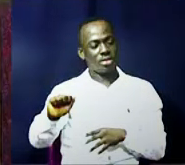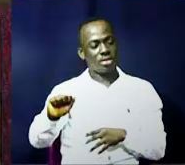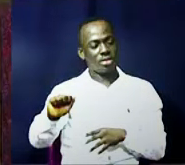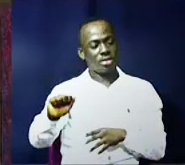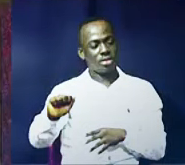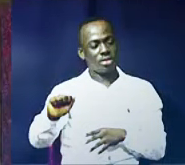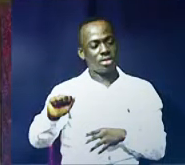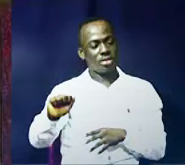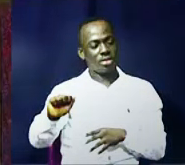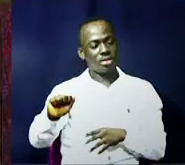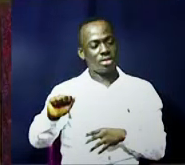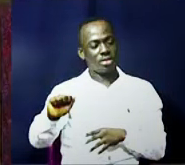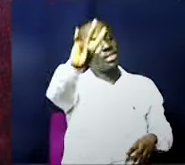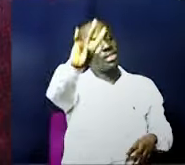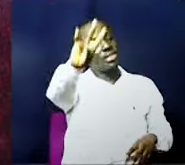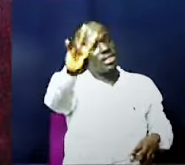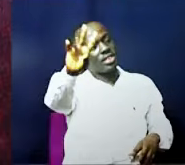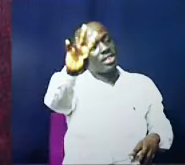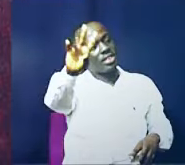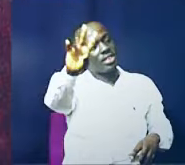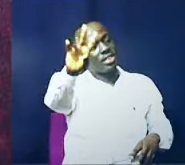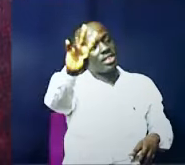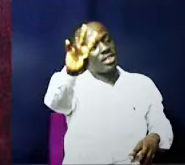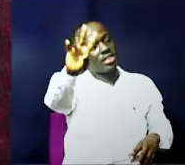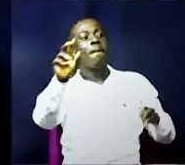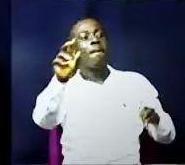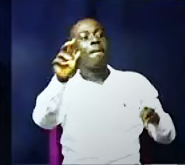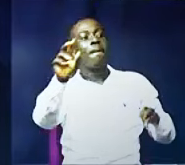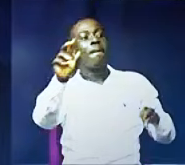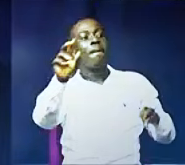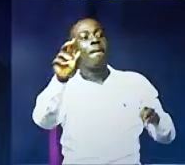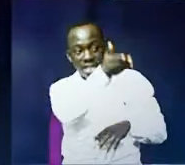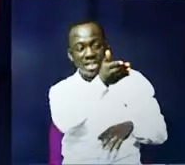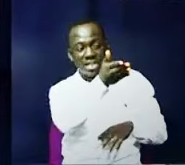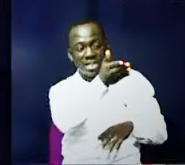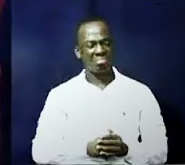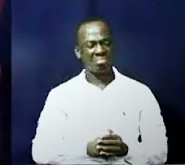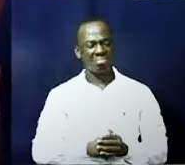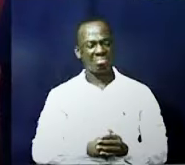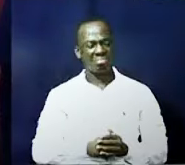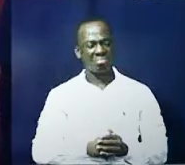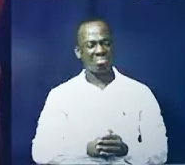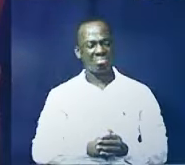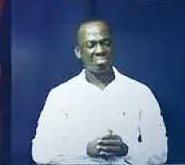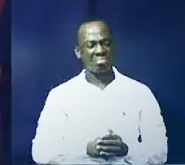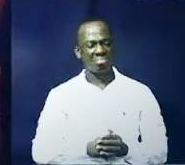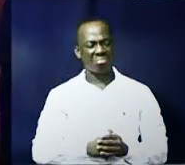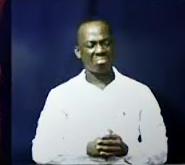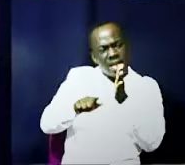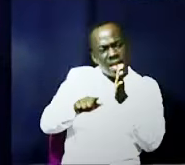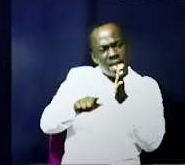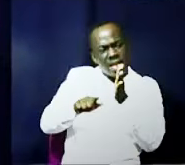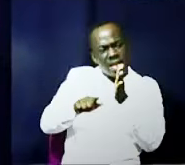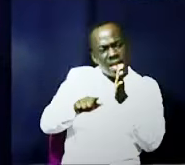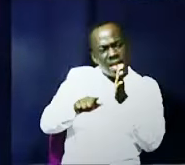are Christians. Now, one do a bear or pepe ahead.